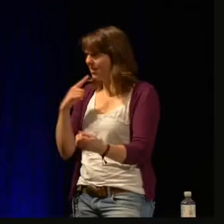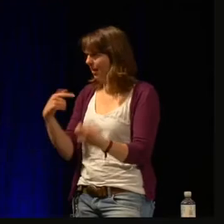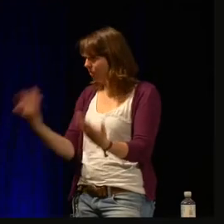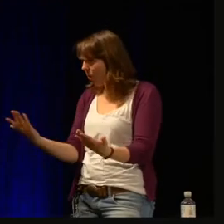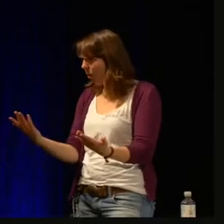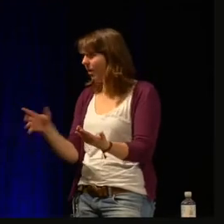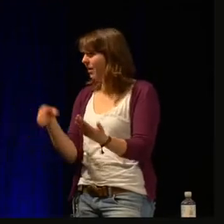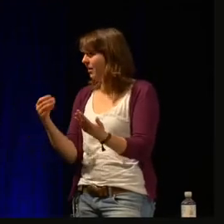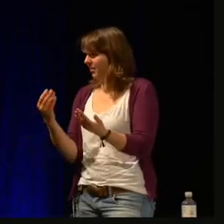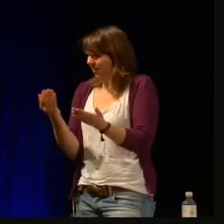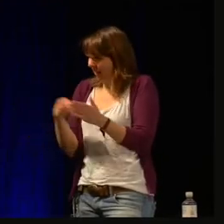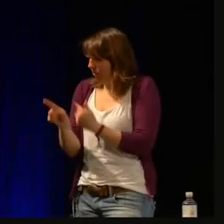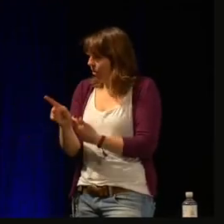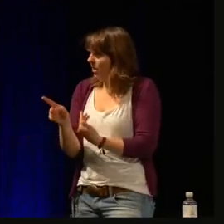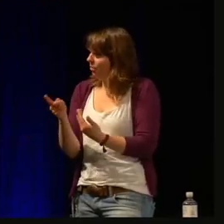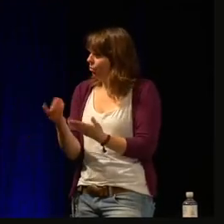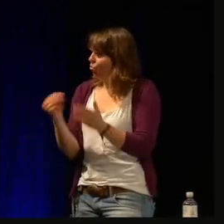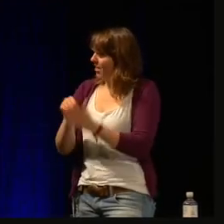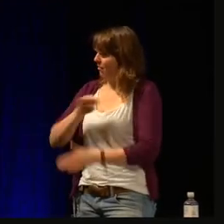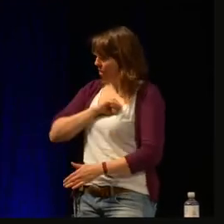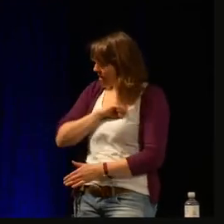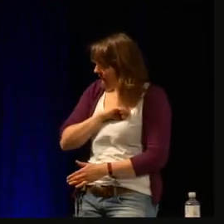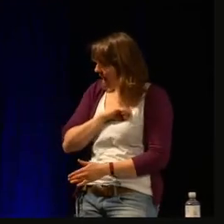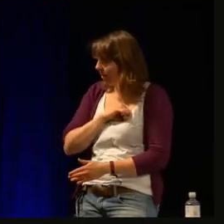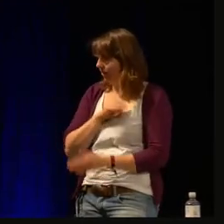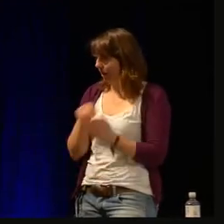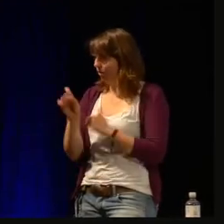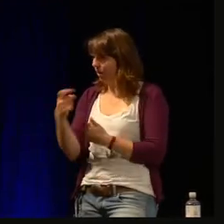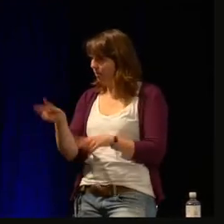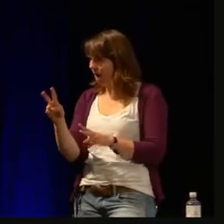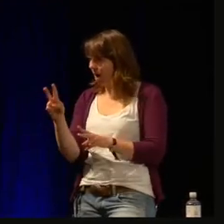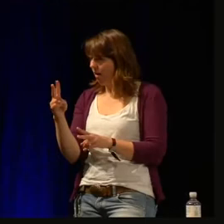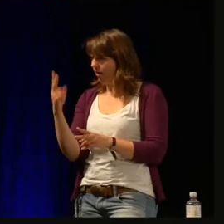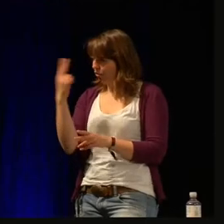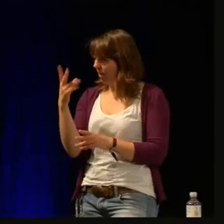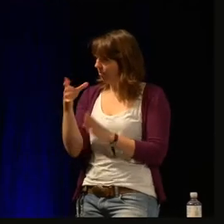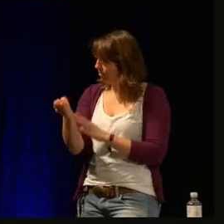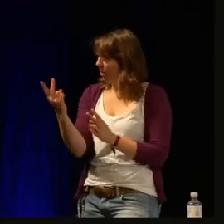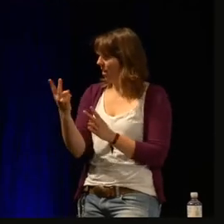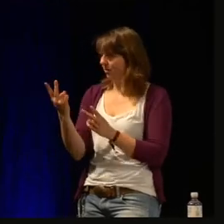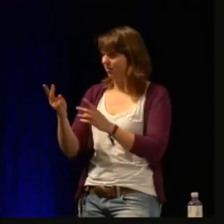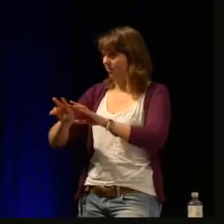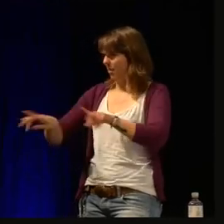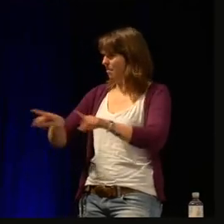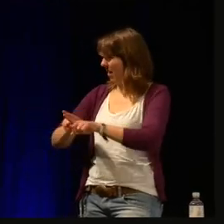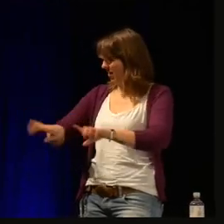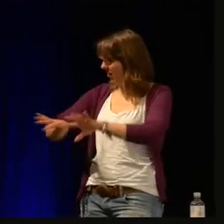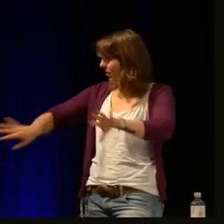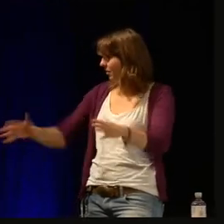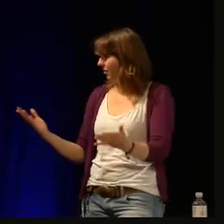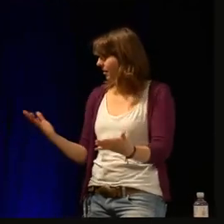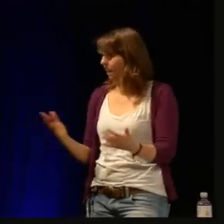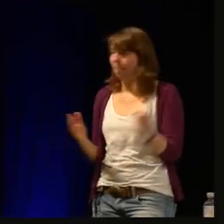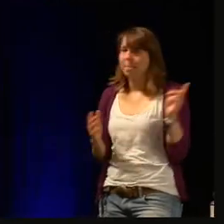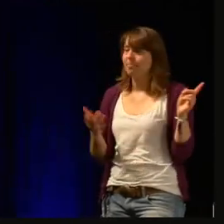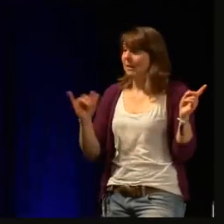the opportunities that those approaches, machine learning and so forth, actually yield for society. Also das ist eigentlich das